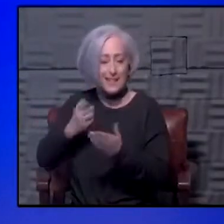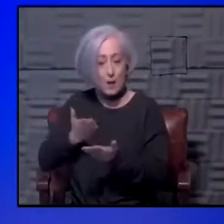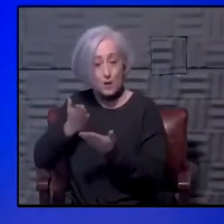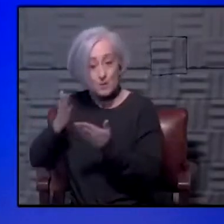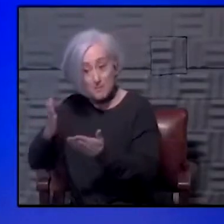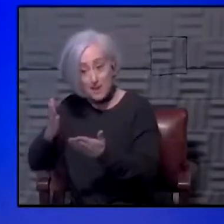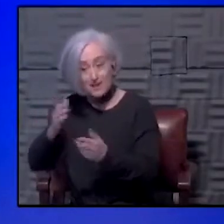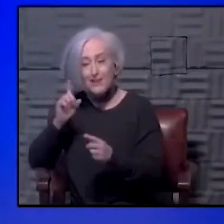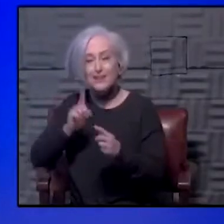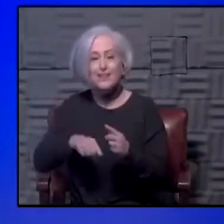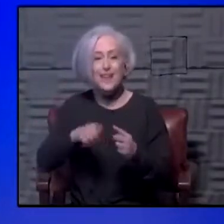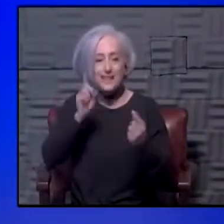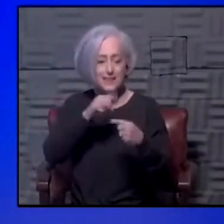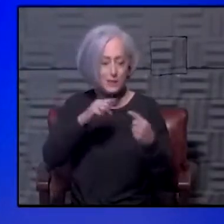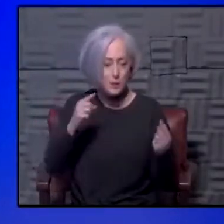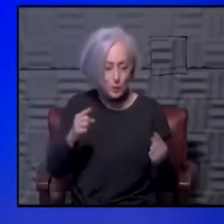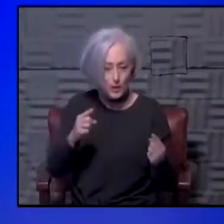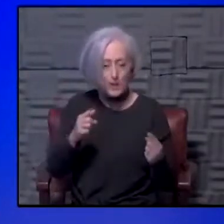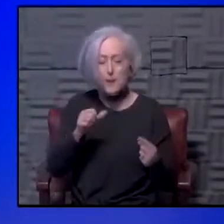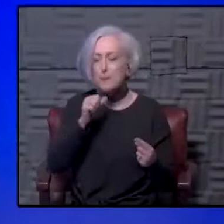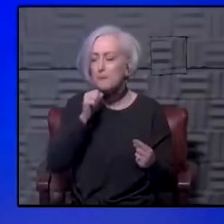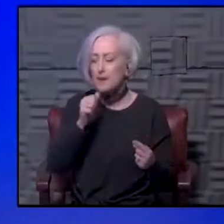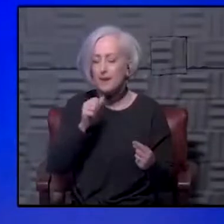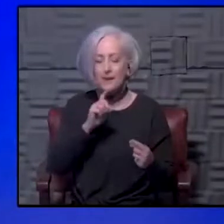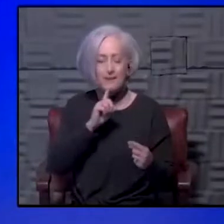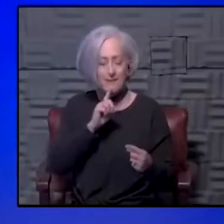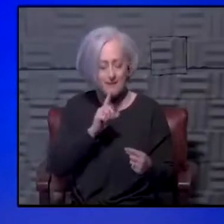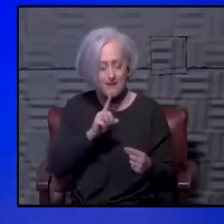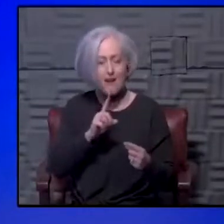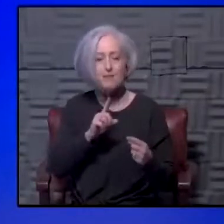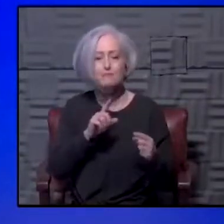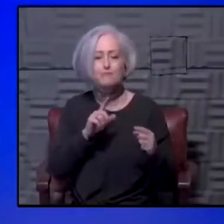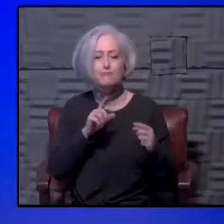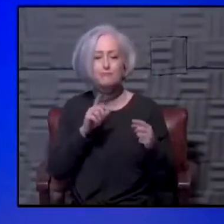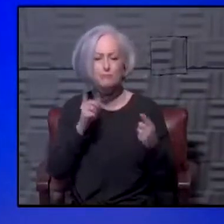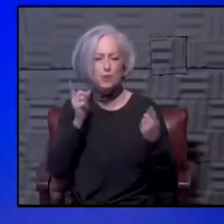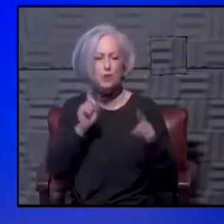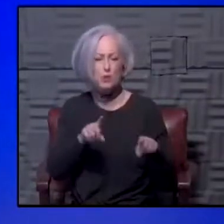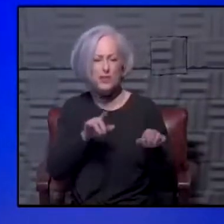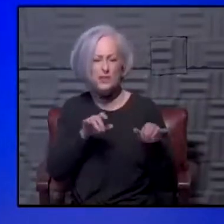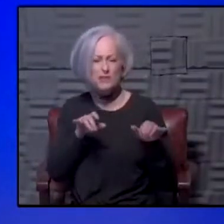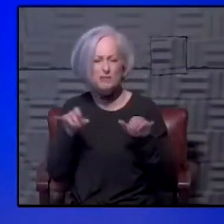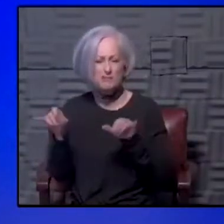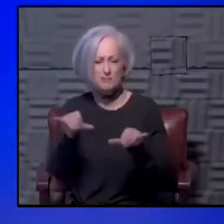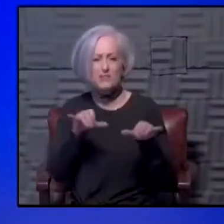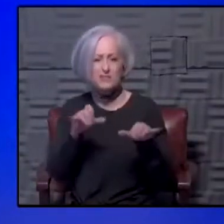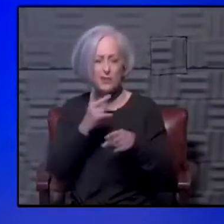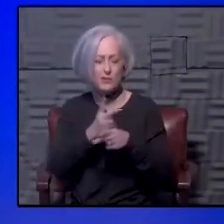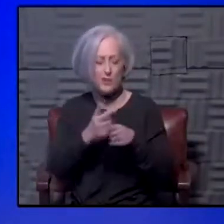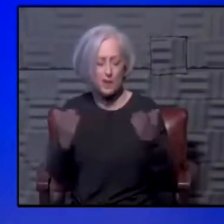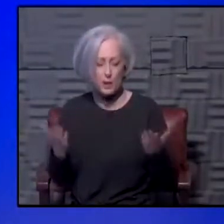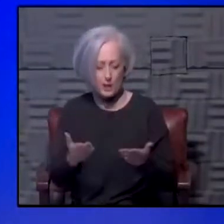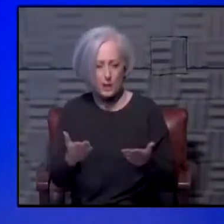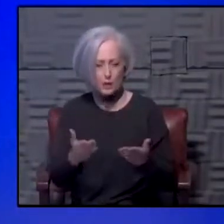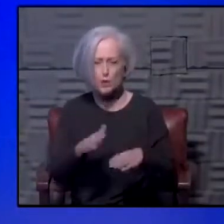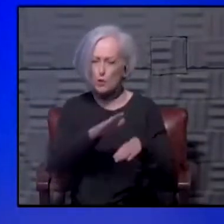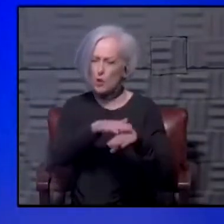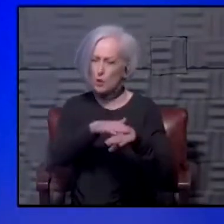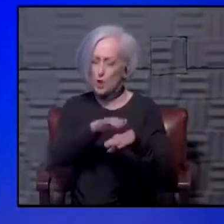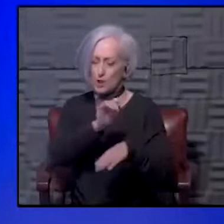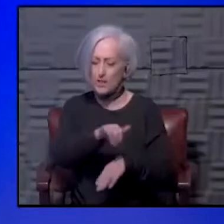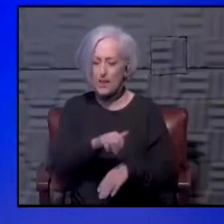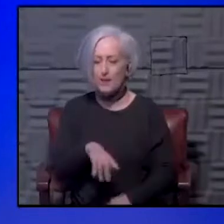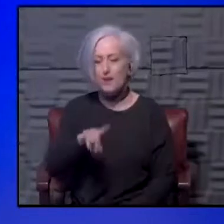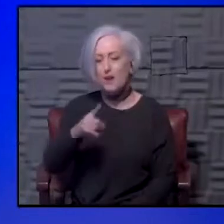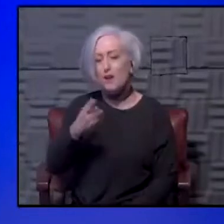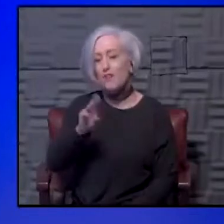of care. It's really nothing that should be used here in the United States. I would caution against other people. With pharmacodynamic studies that were